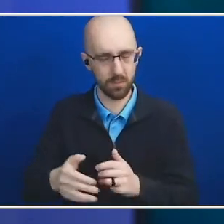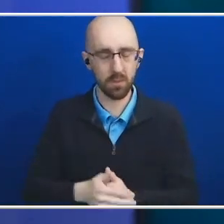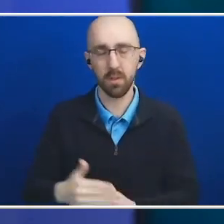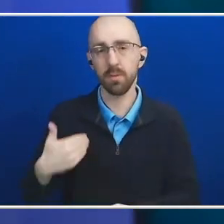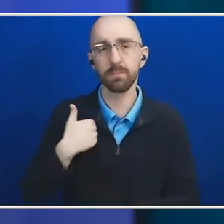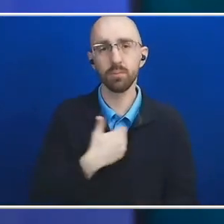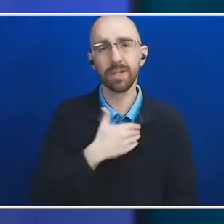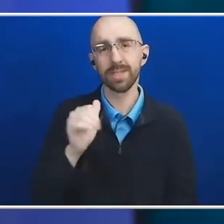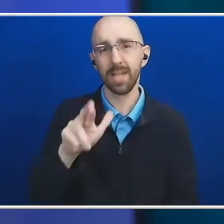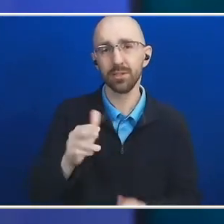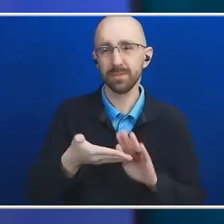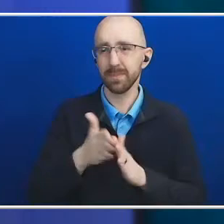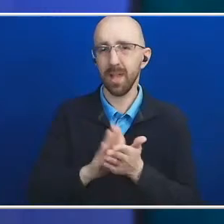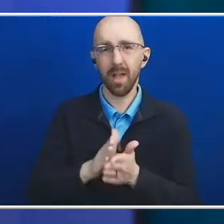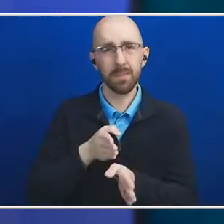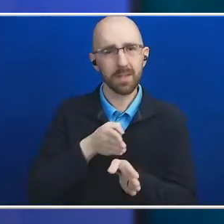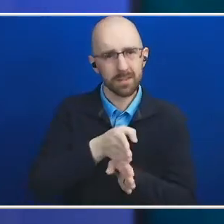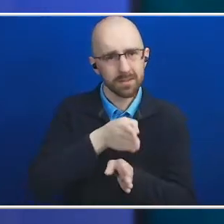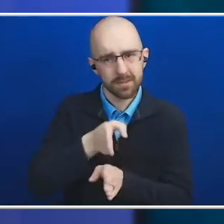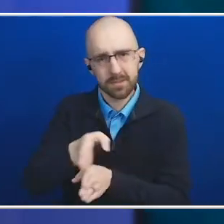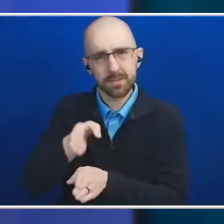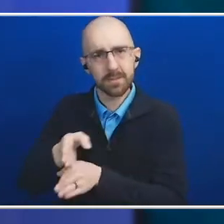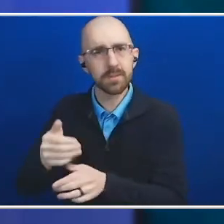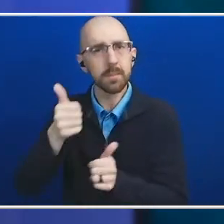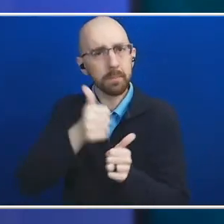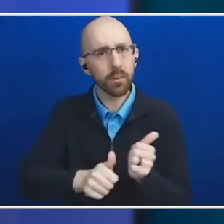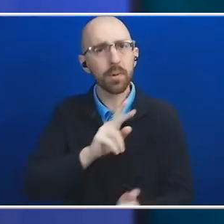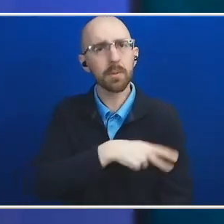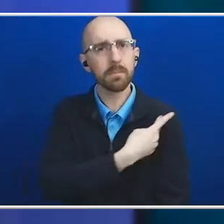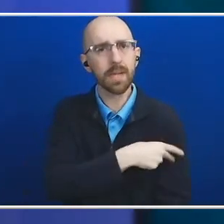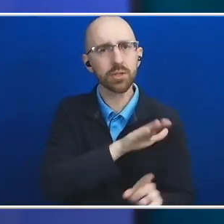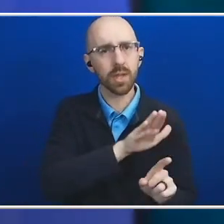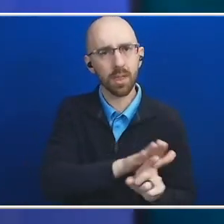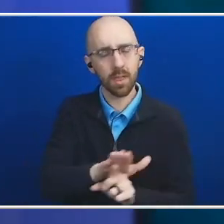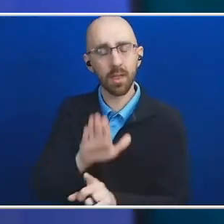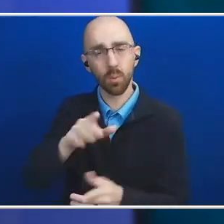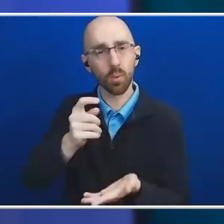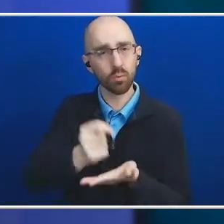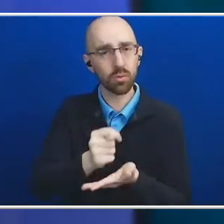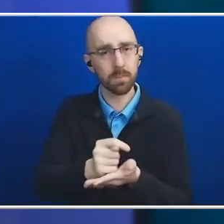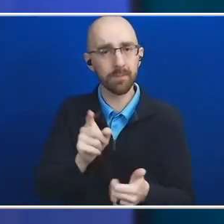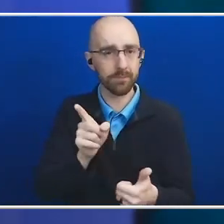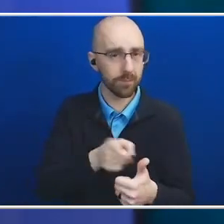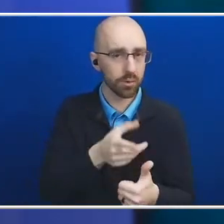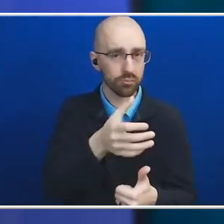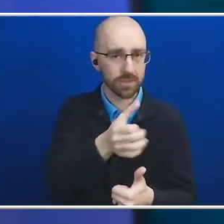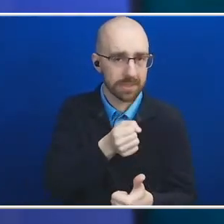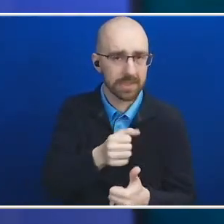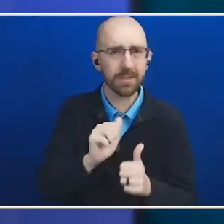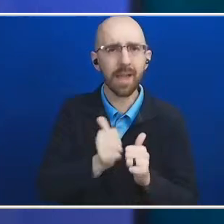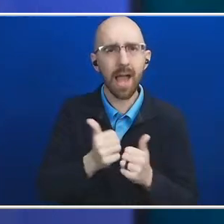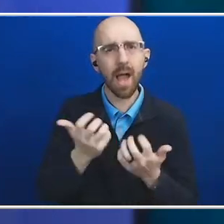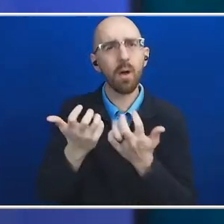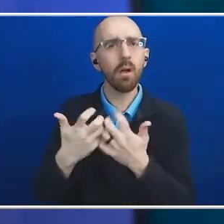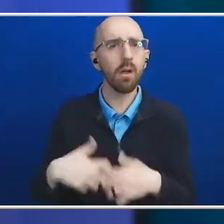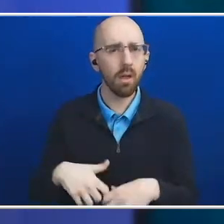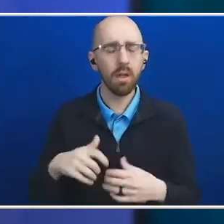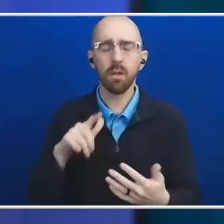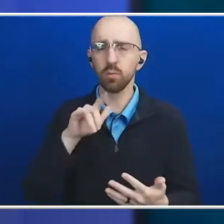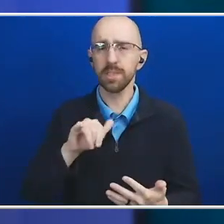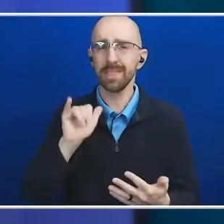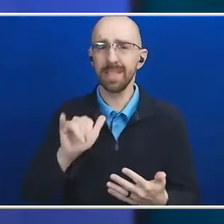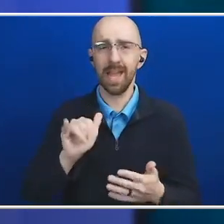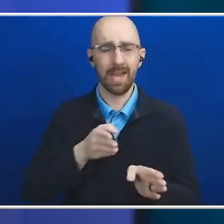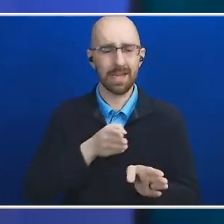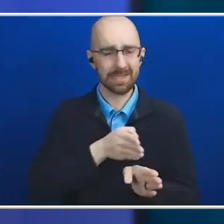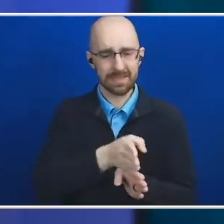specialized per patient, what treatment you get first, how it all comes together. And it is truly that multidisciplinary approach